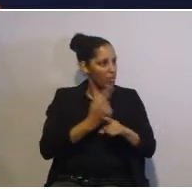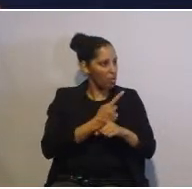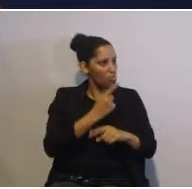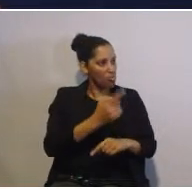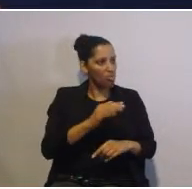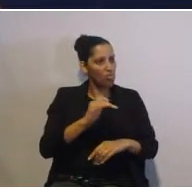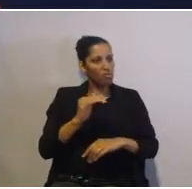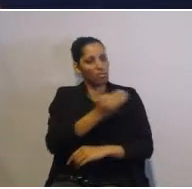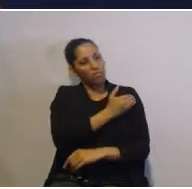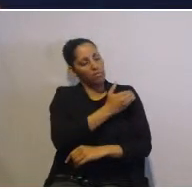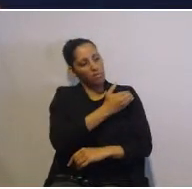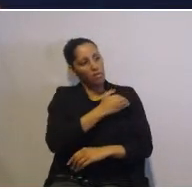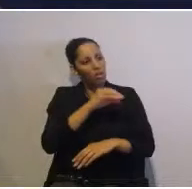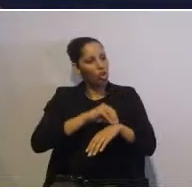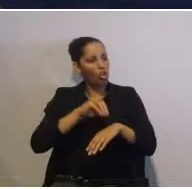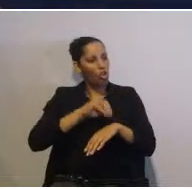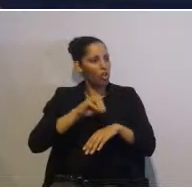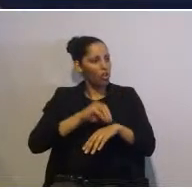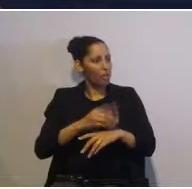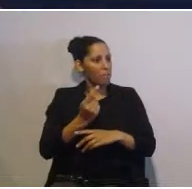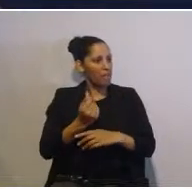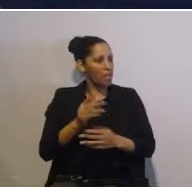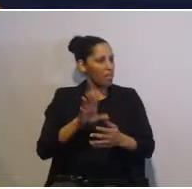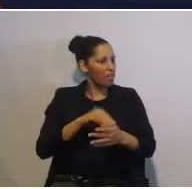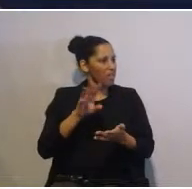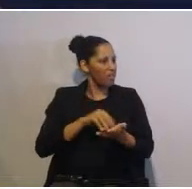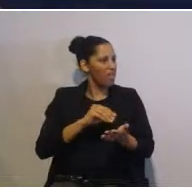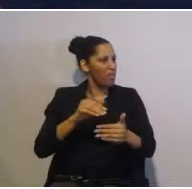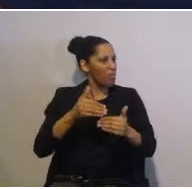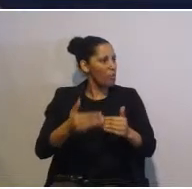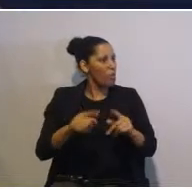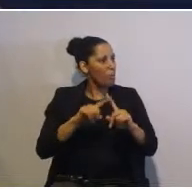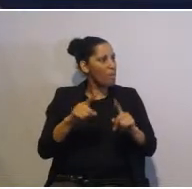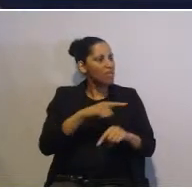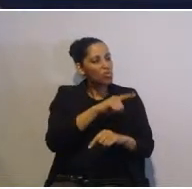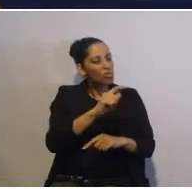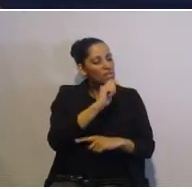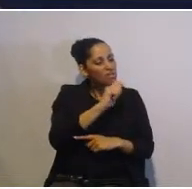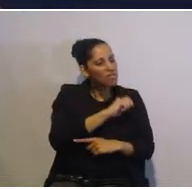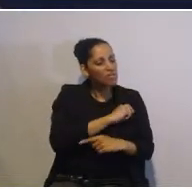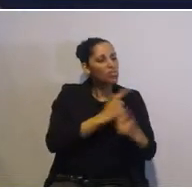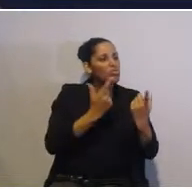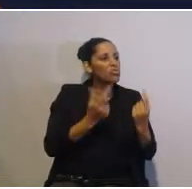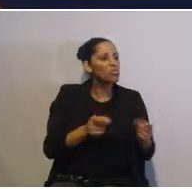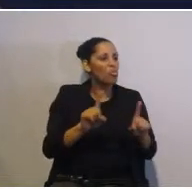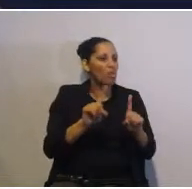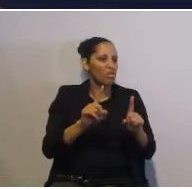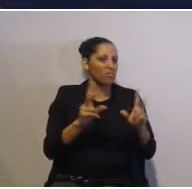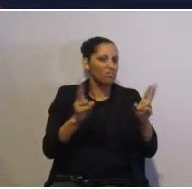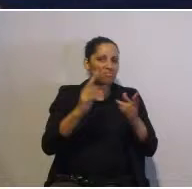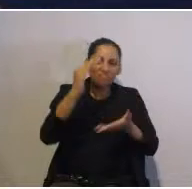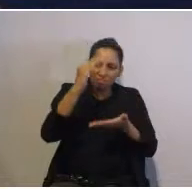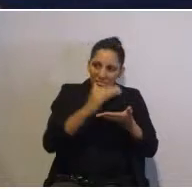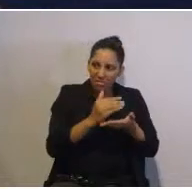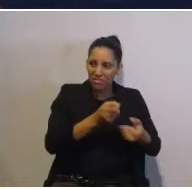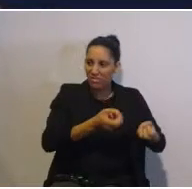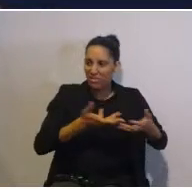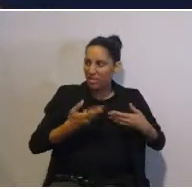for money, more money, more money. What are you really doing to cut down and to give us